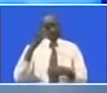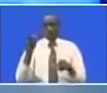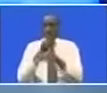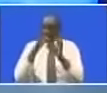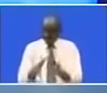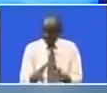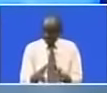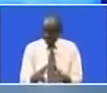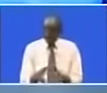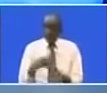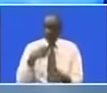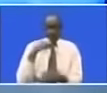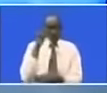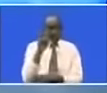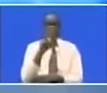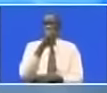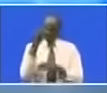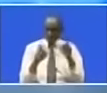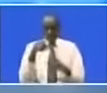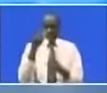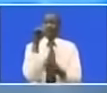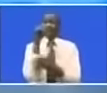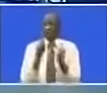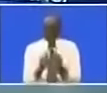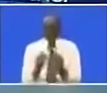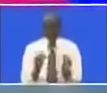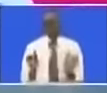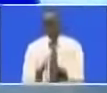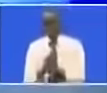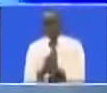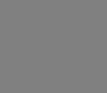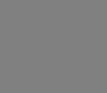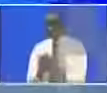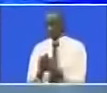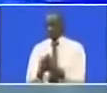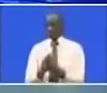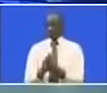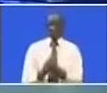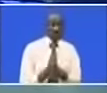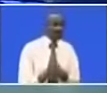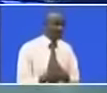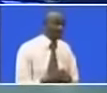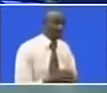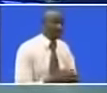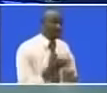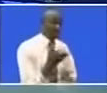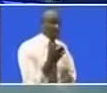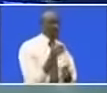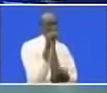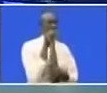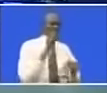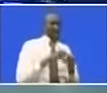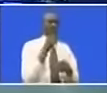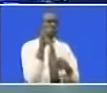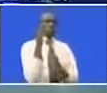observers. So let's look at some of the questions they asked. And we'd hesitate that these questions were asked, say, at around noon